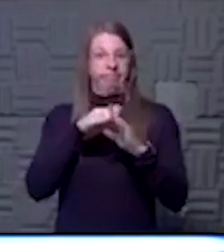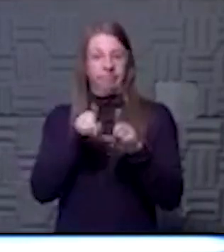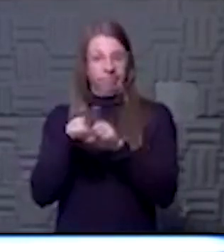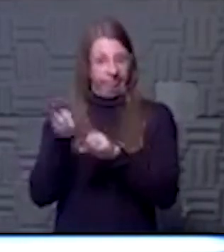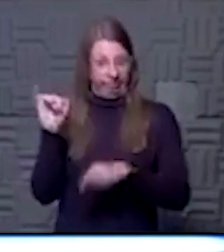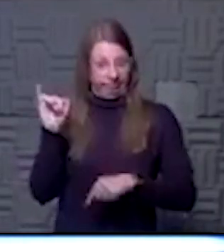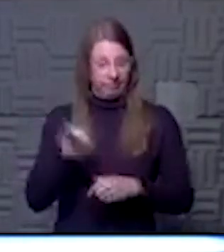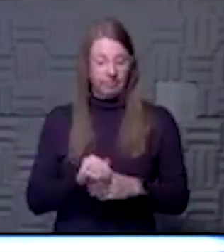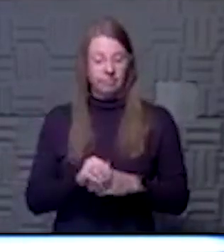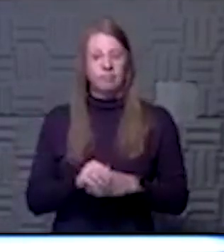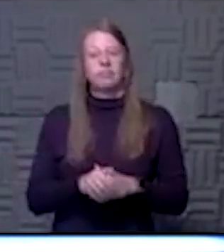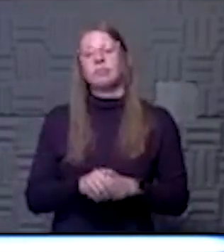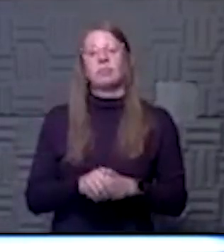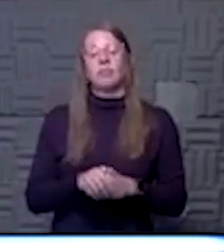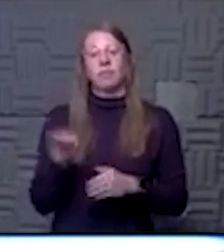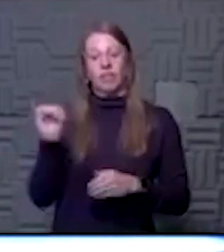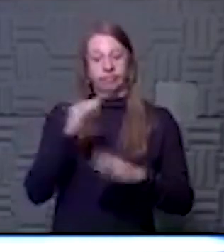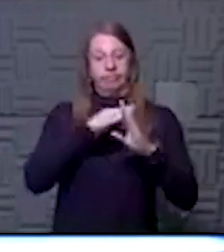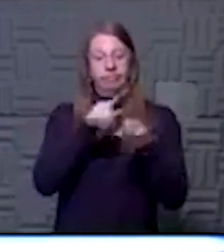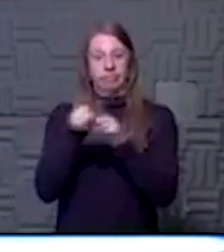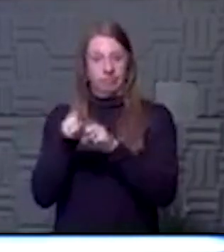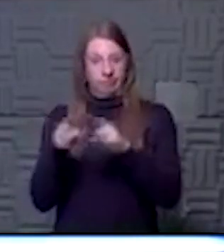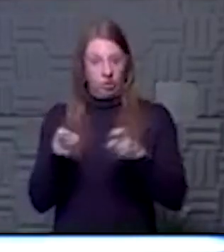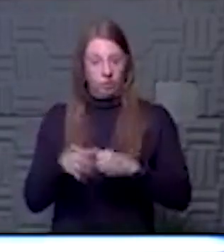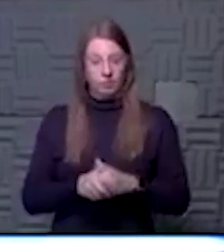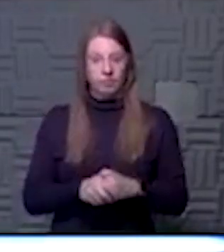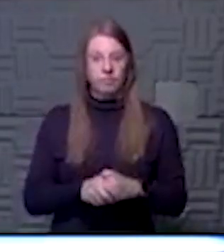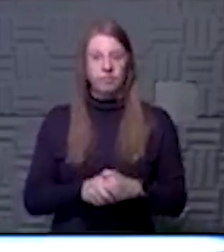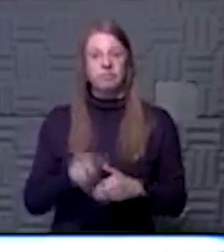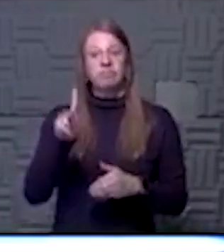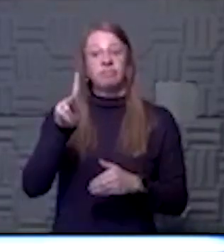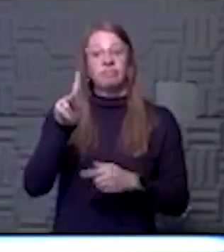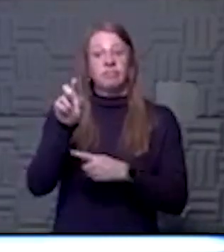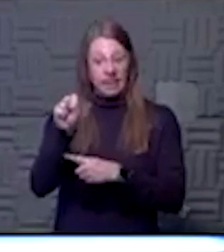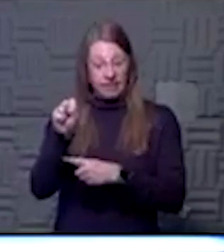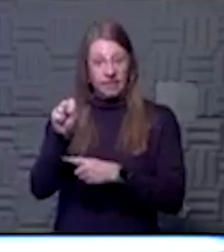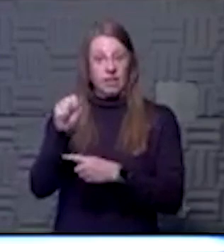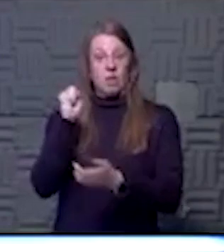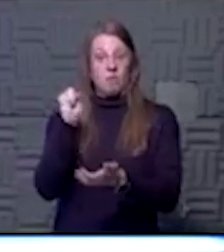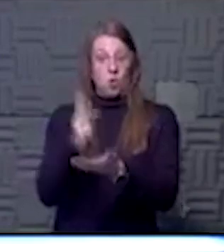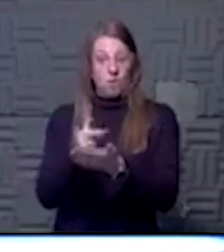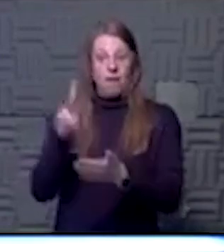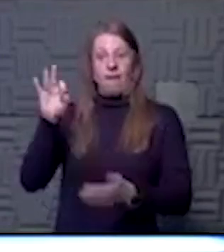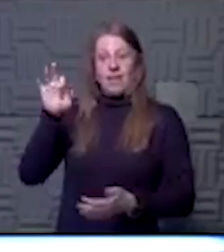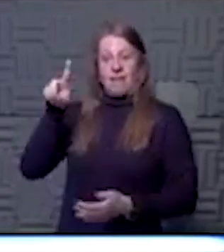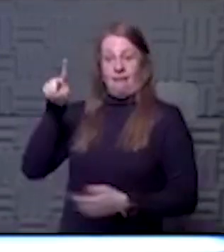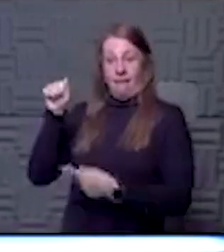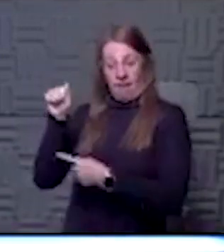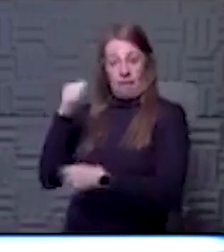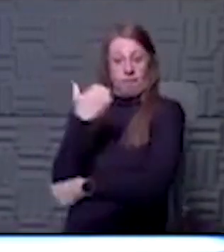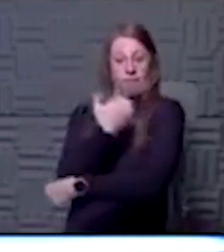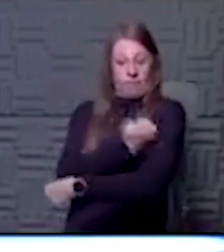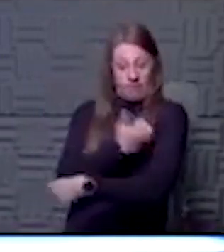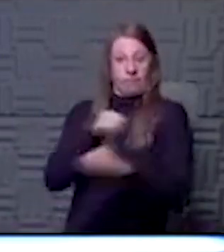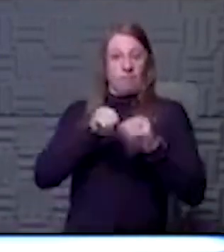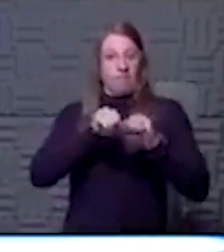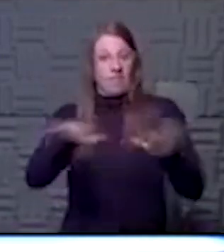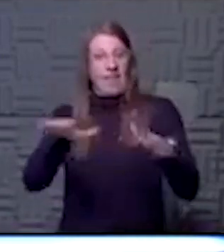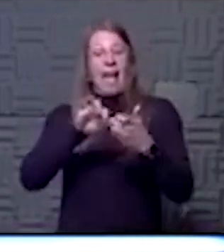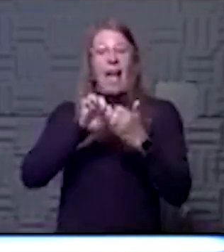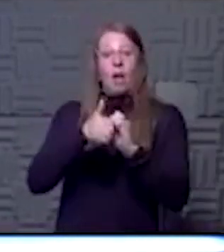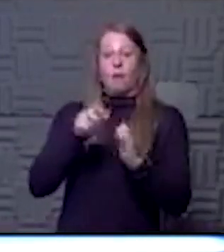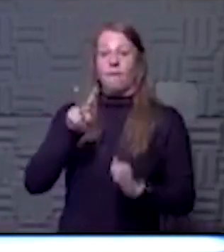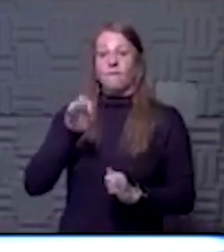how a vaccine would roll out across the state of Kansas once approved by the FDA. Now, this is becoming more of a reality.